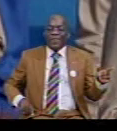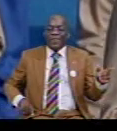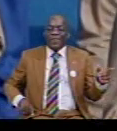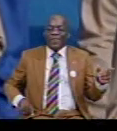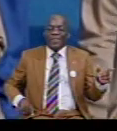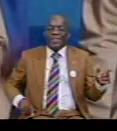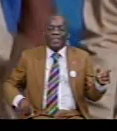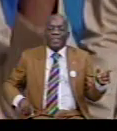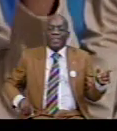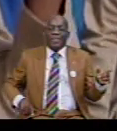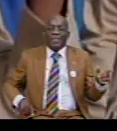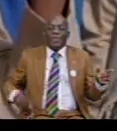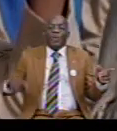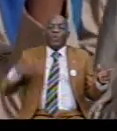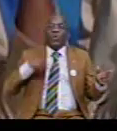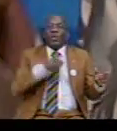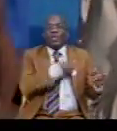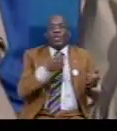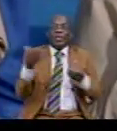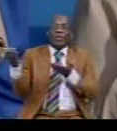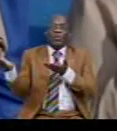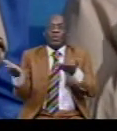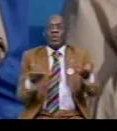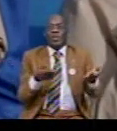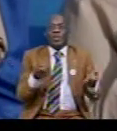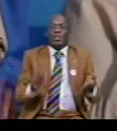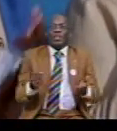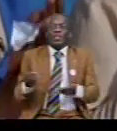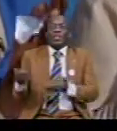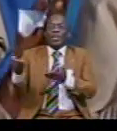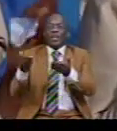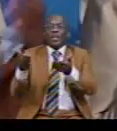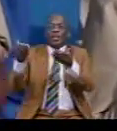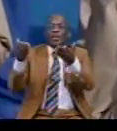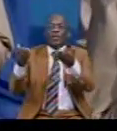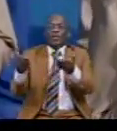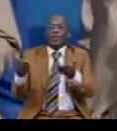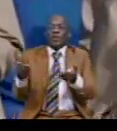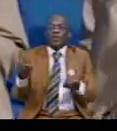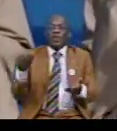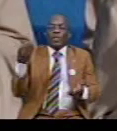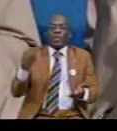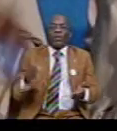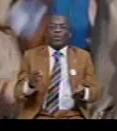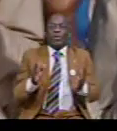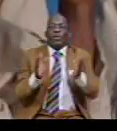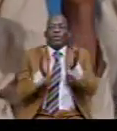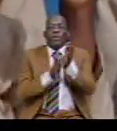Sacrifice.